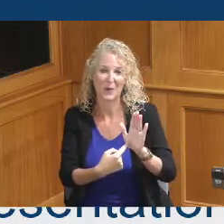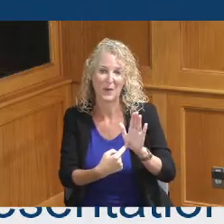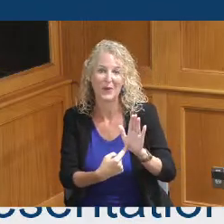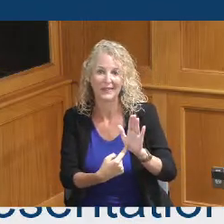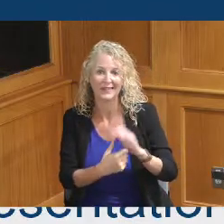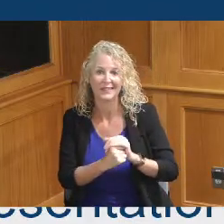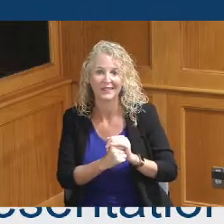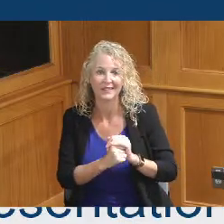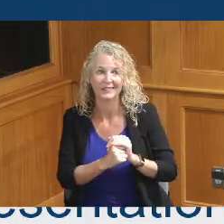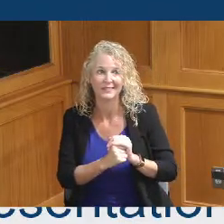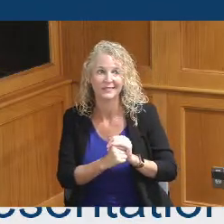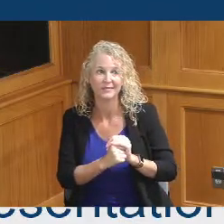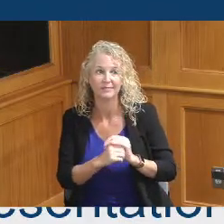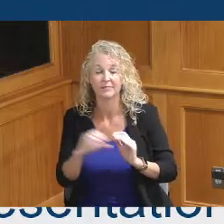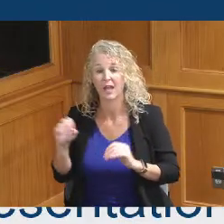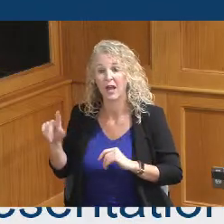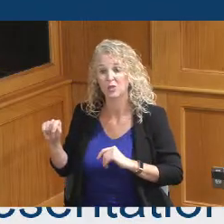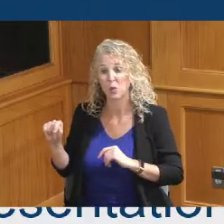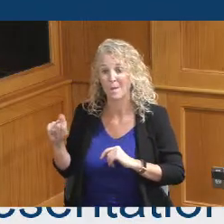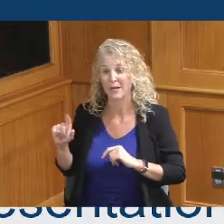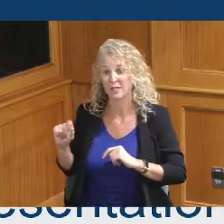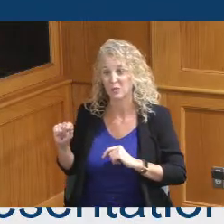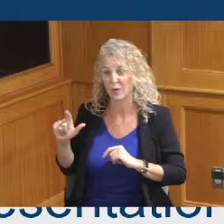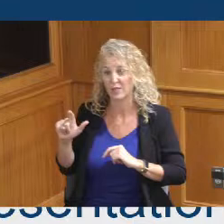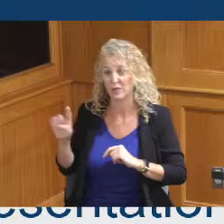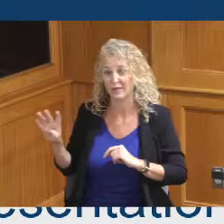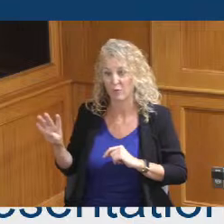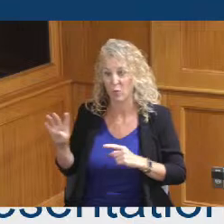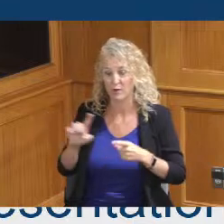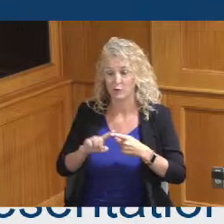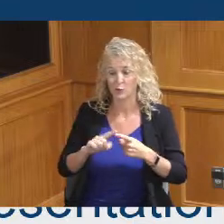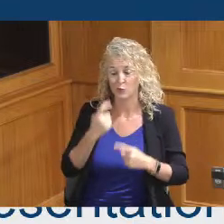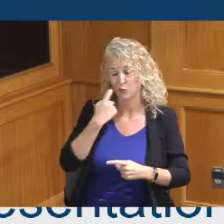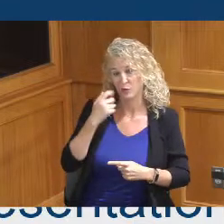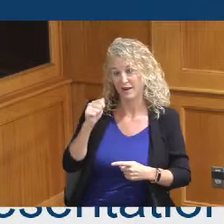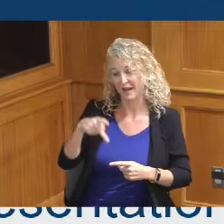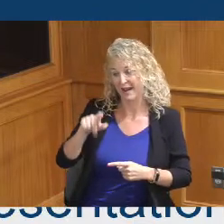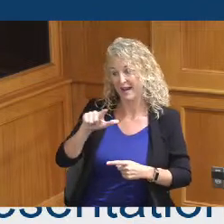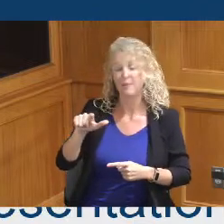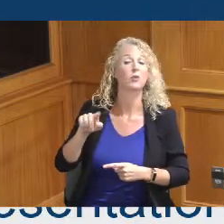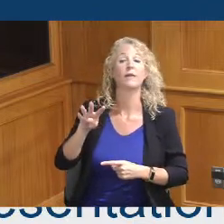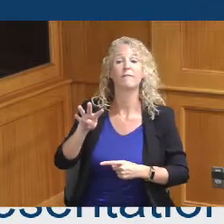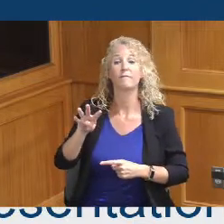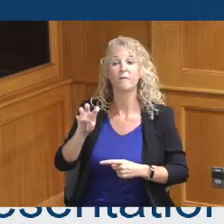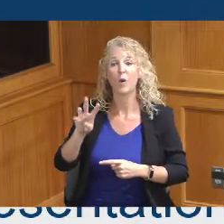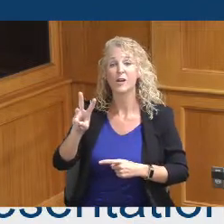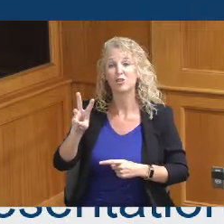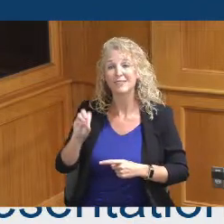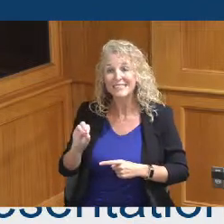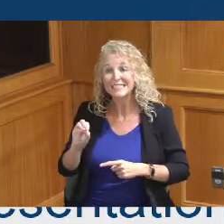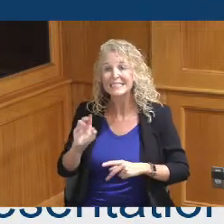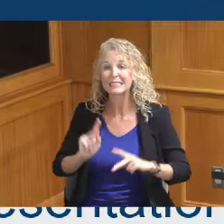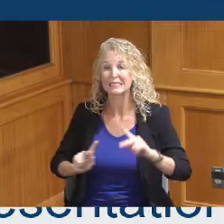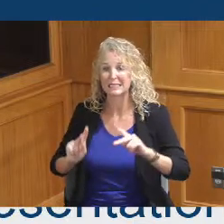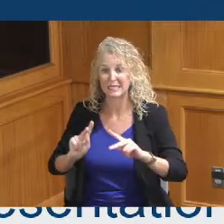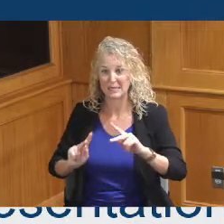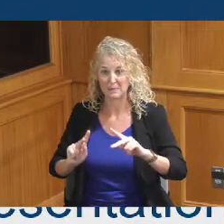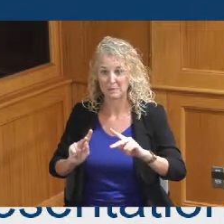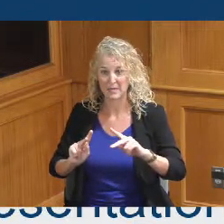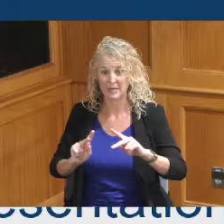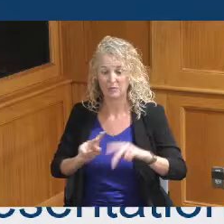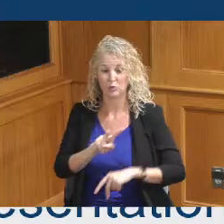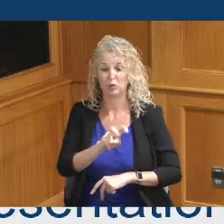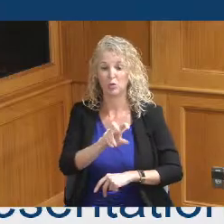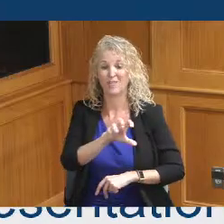been, from October 2024 to April 2025, 460 appearances were filed on behalf of more than 250